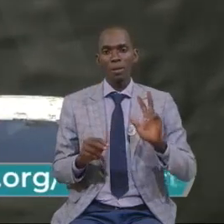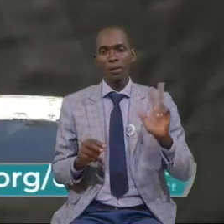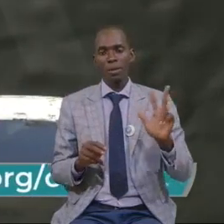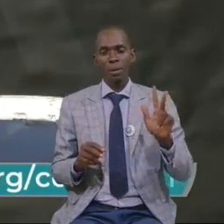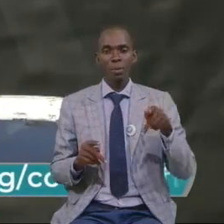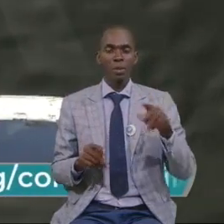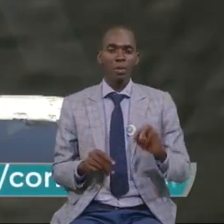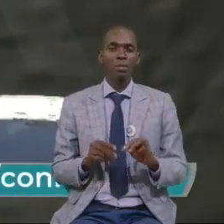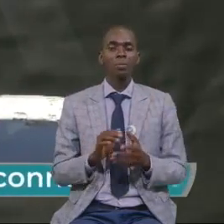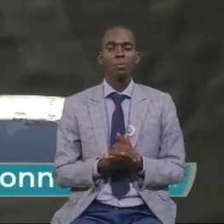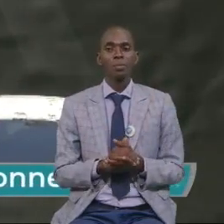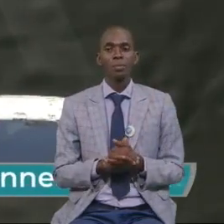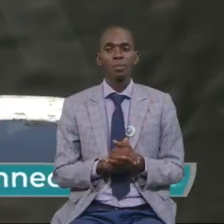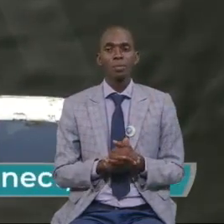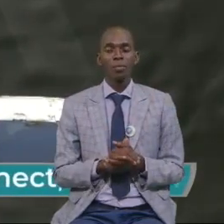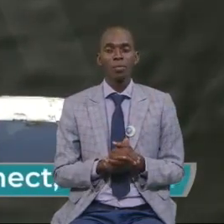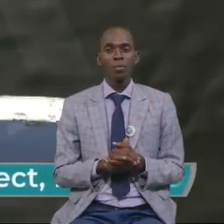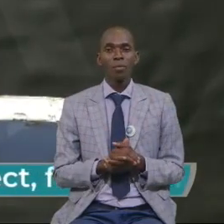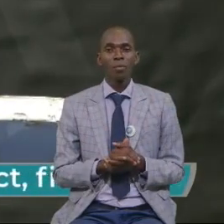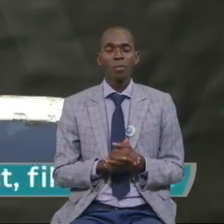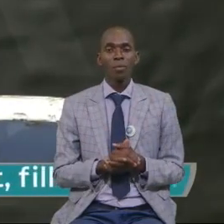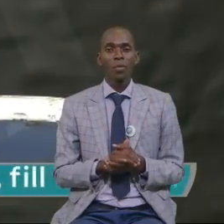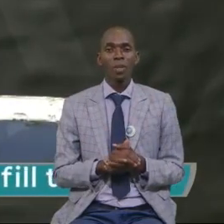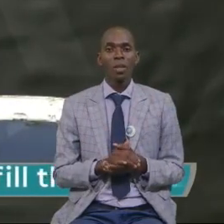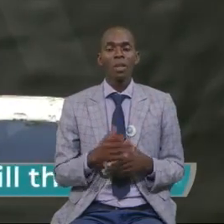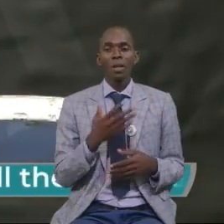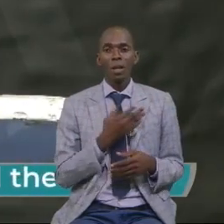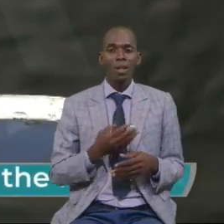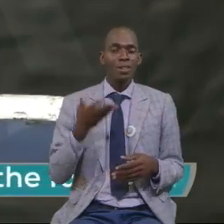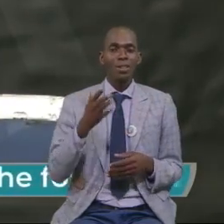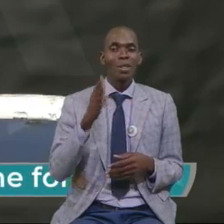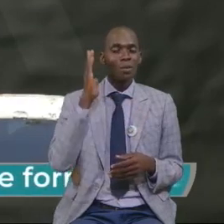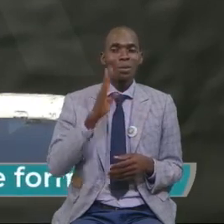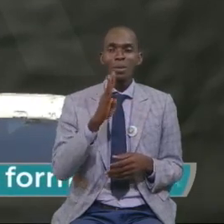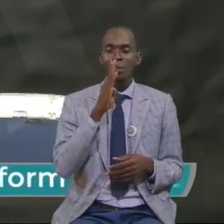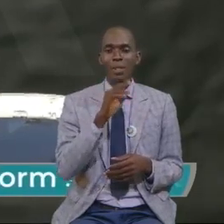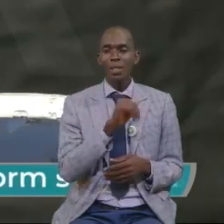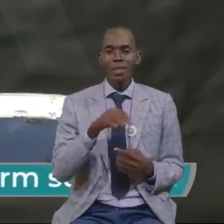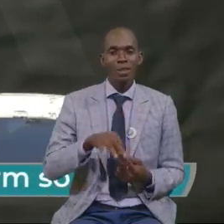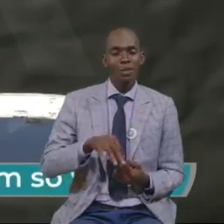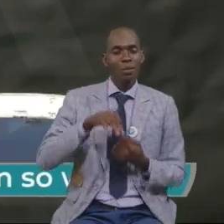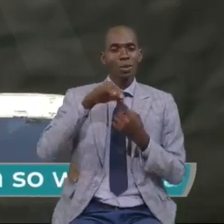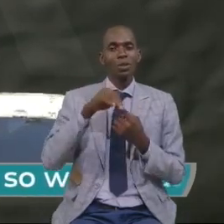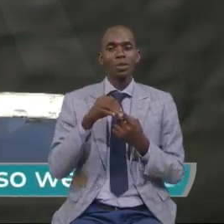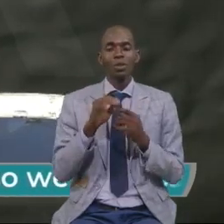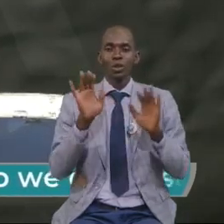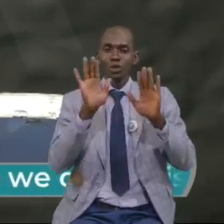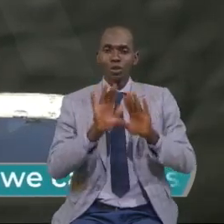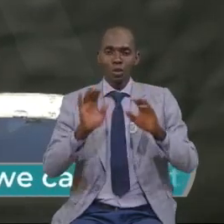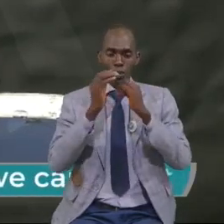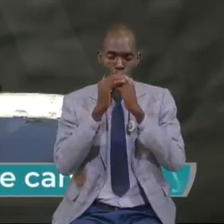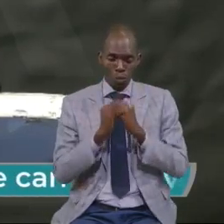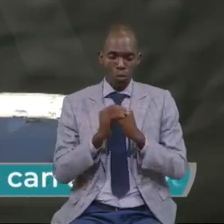And for our information, there is going to be global Sunday worship tomorrow, special worship tomorrow